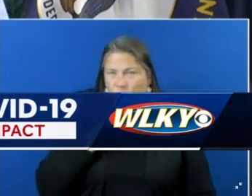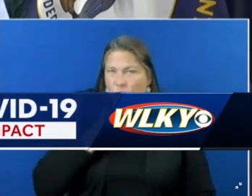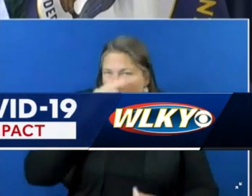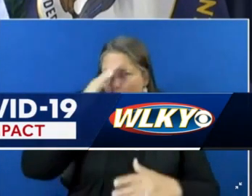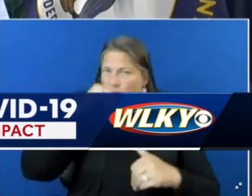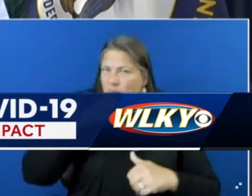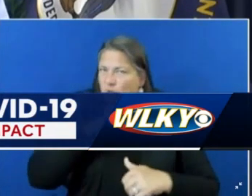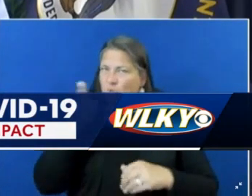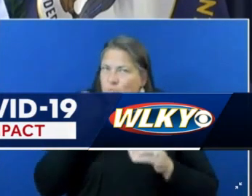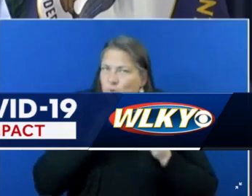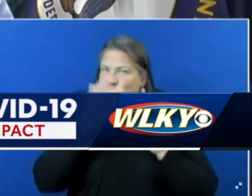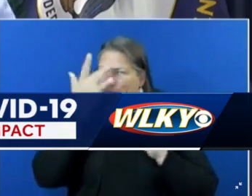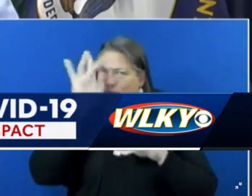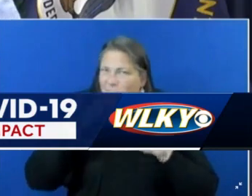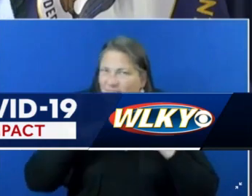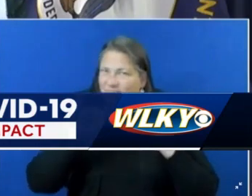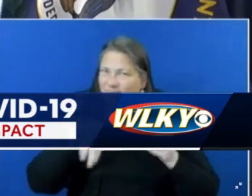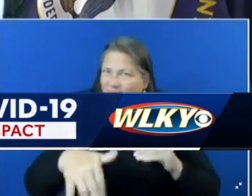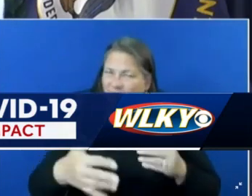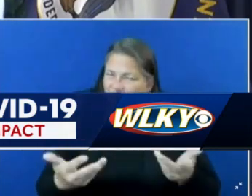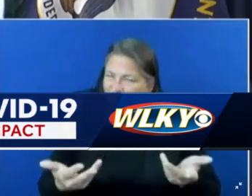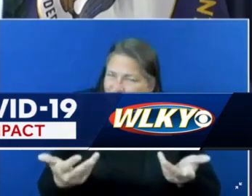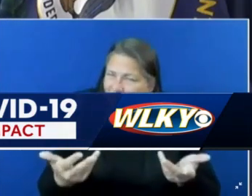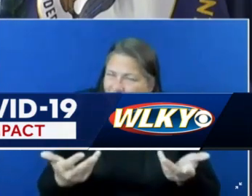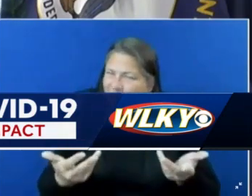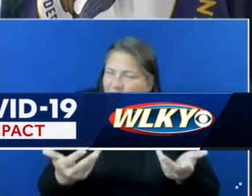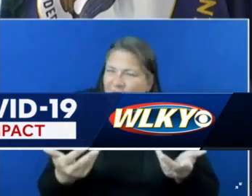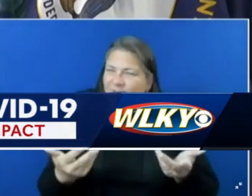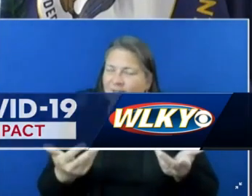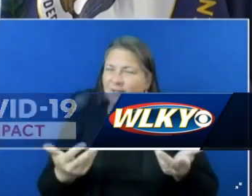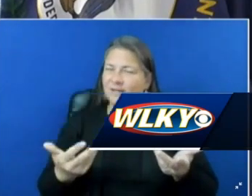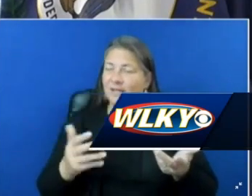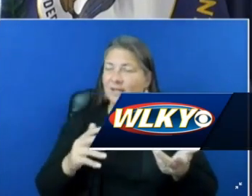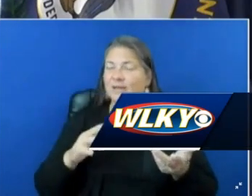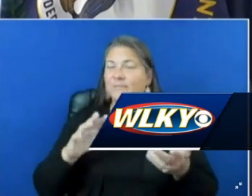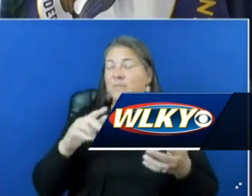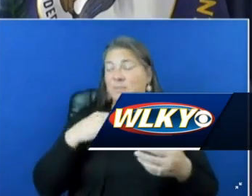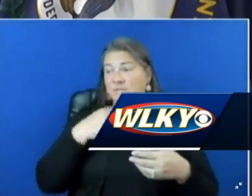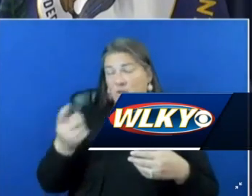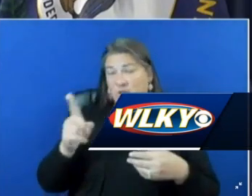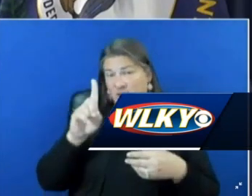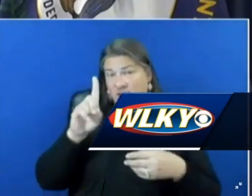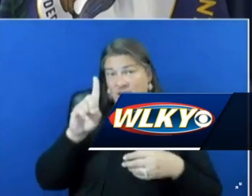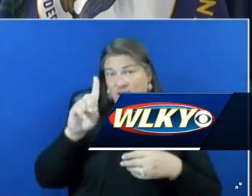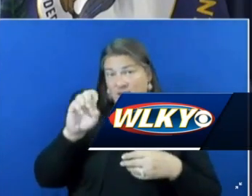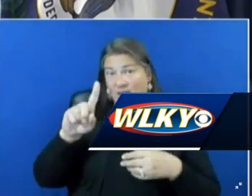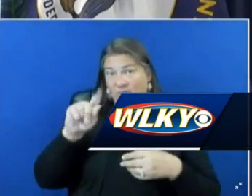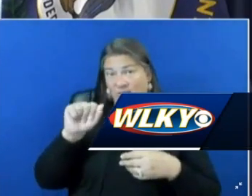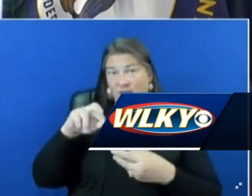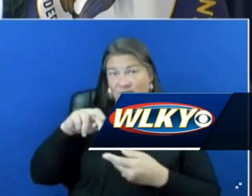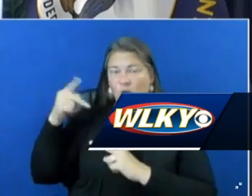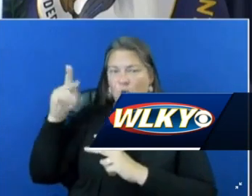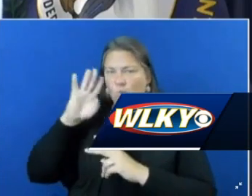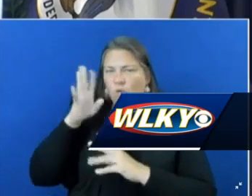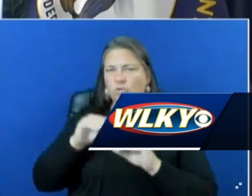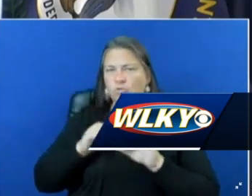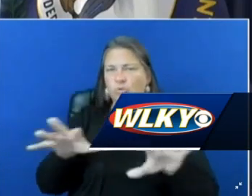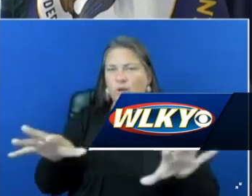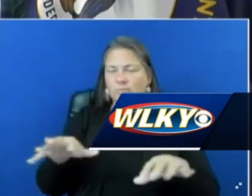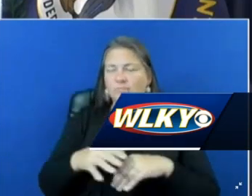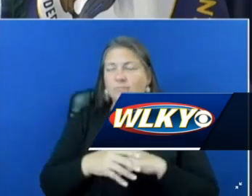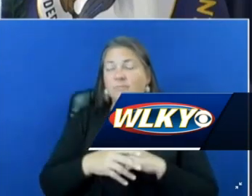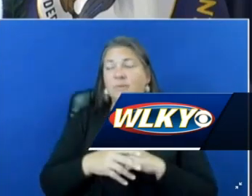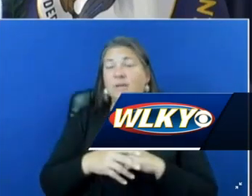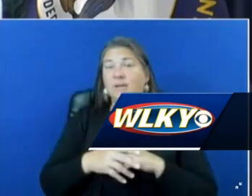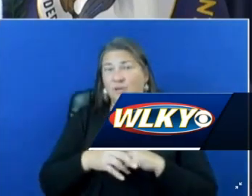prevail. For everybody else, I could tell you the Delta variant is going to spread, but in this instance, you know,